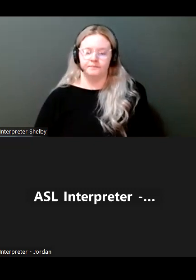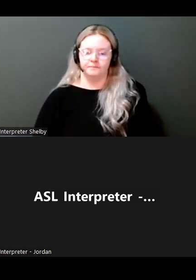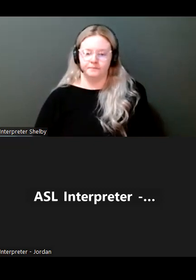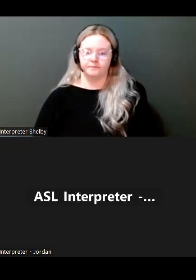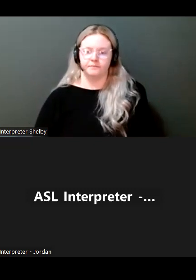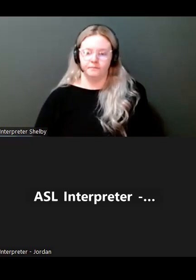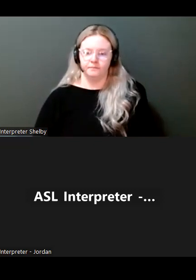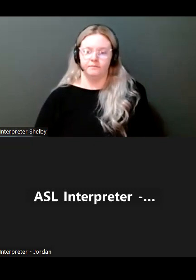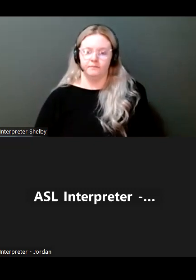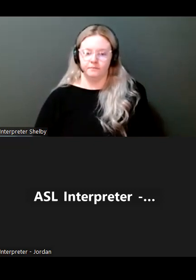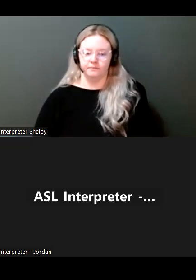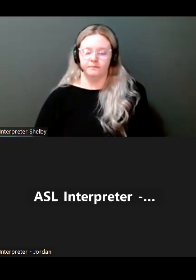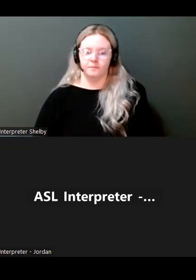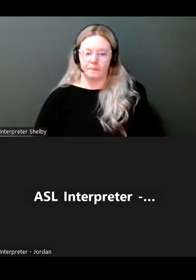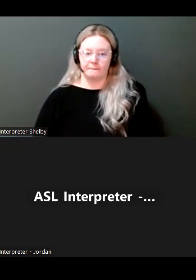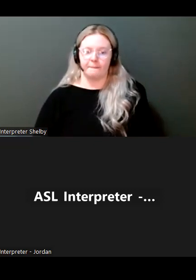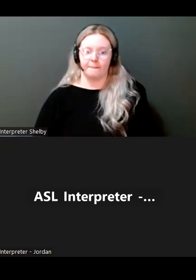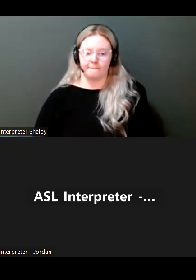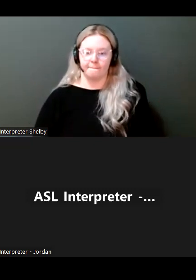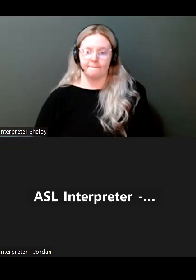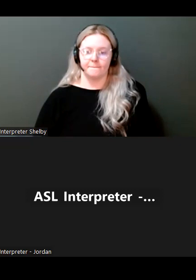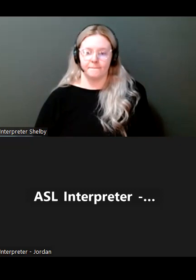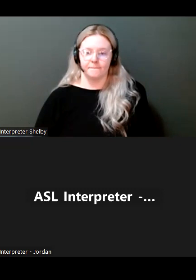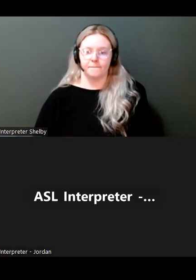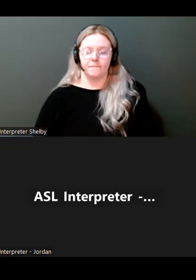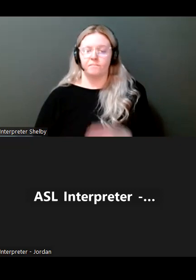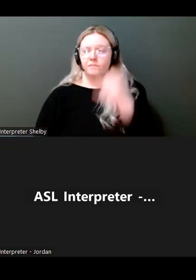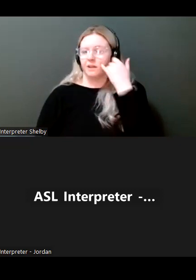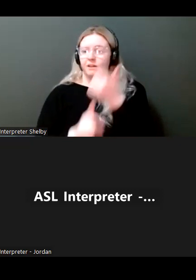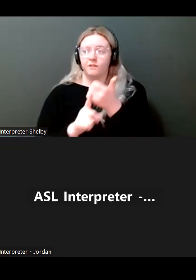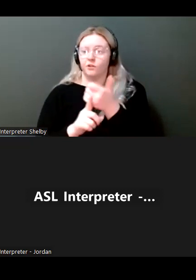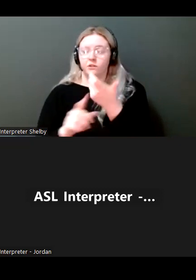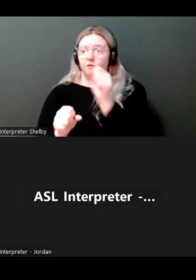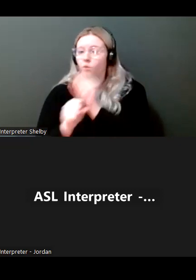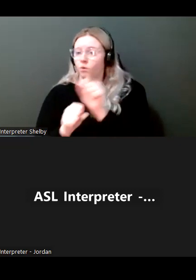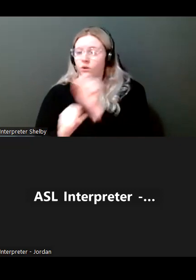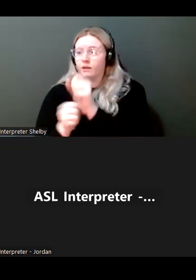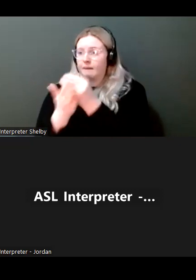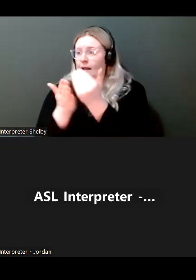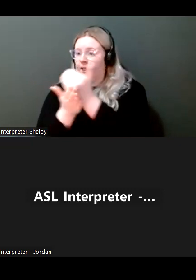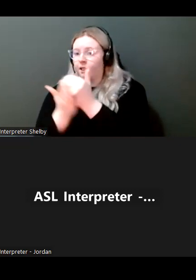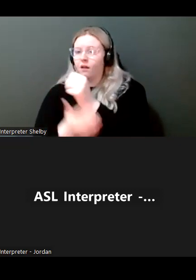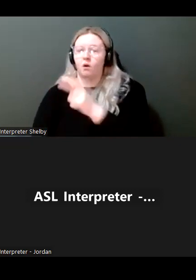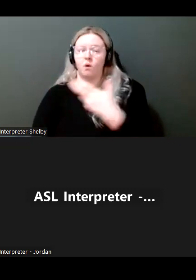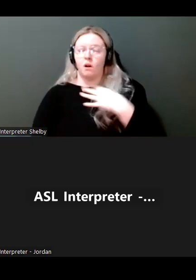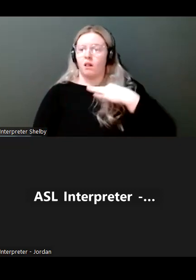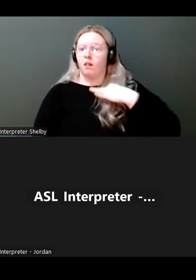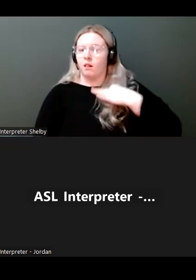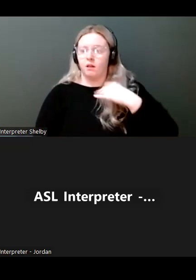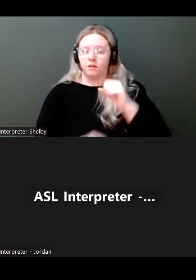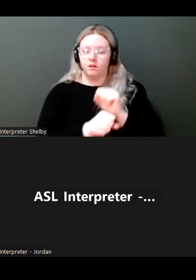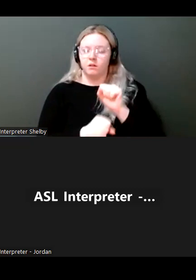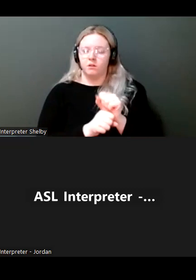Working productively, whether it's employed work or volunteer work or some other contribution that you made to your